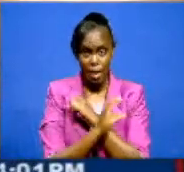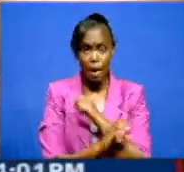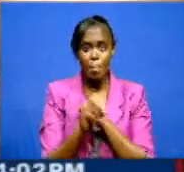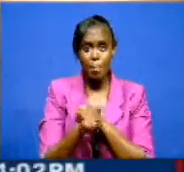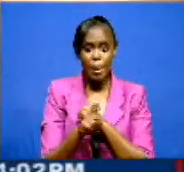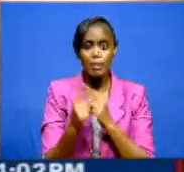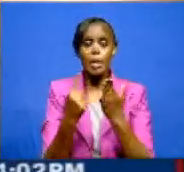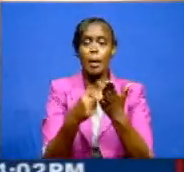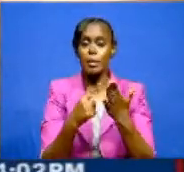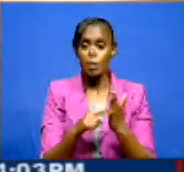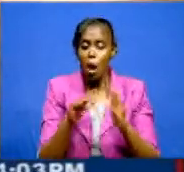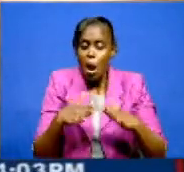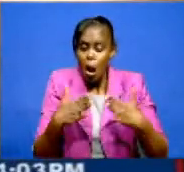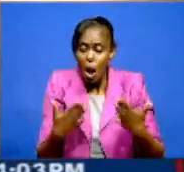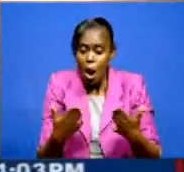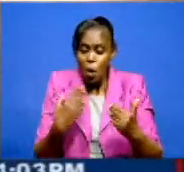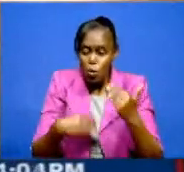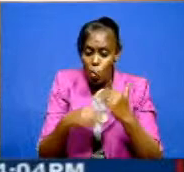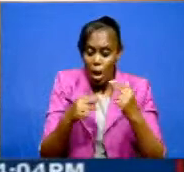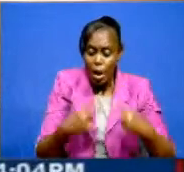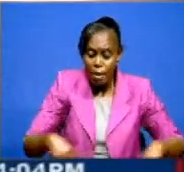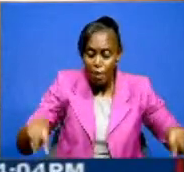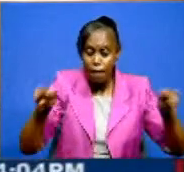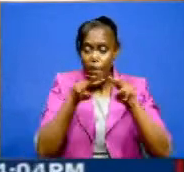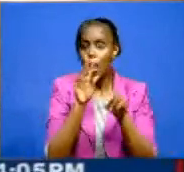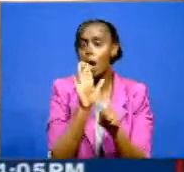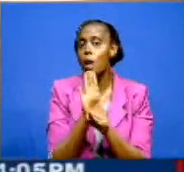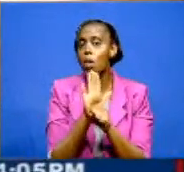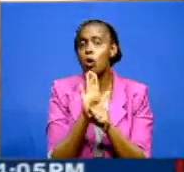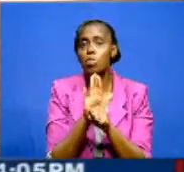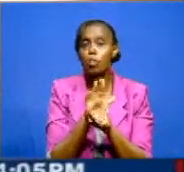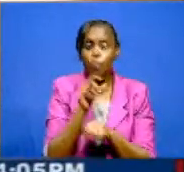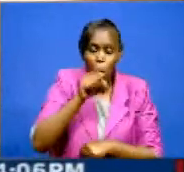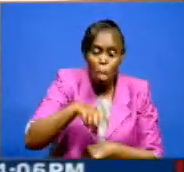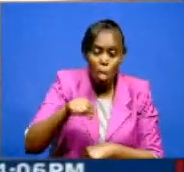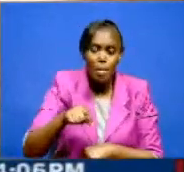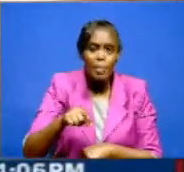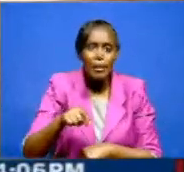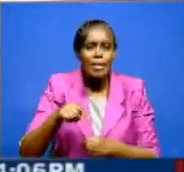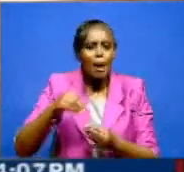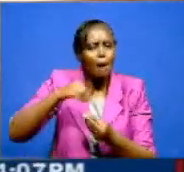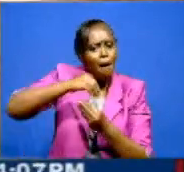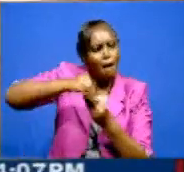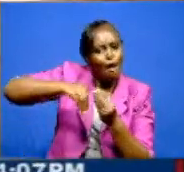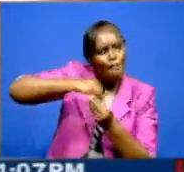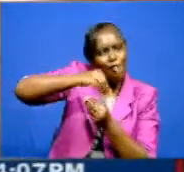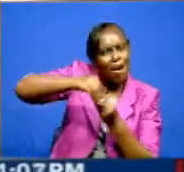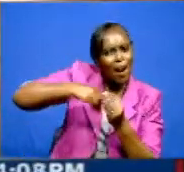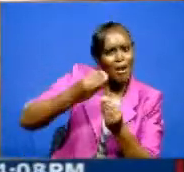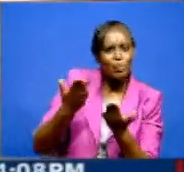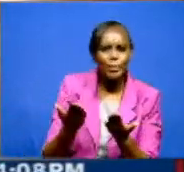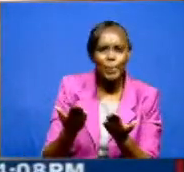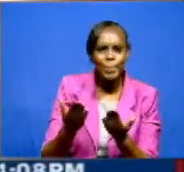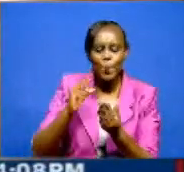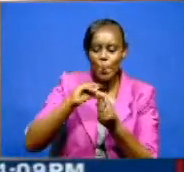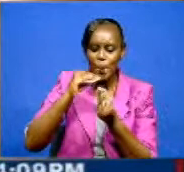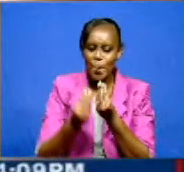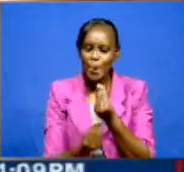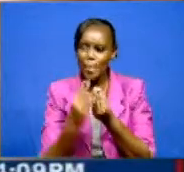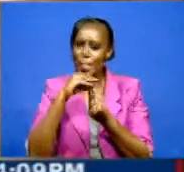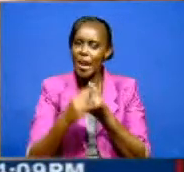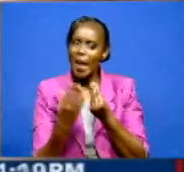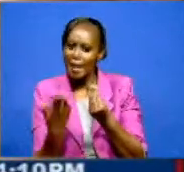have the discussion of how to add value to a lot of our crops. Look at avocados, look at bananas, look